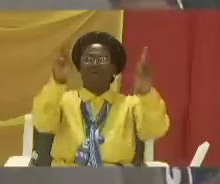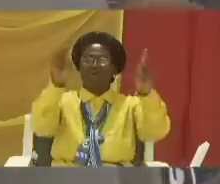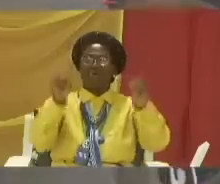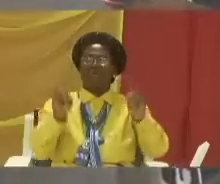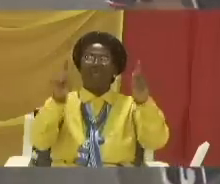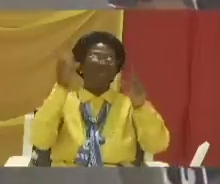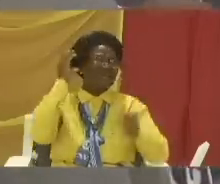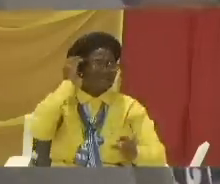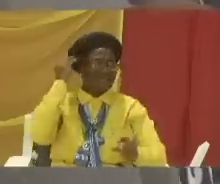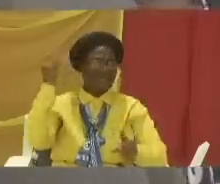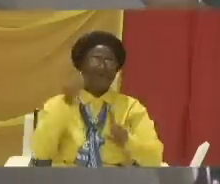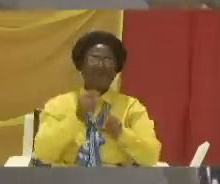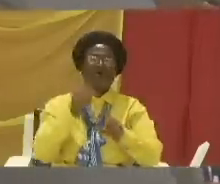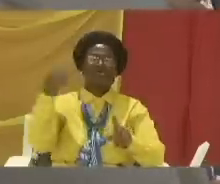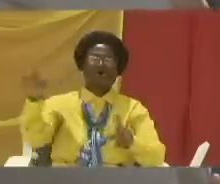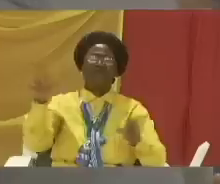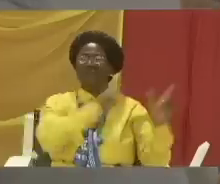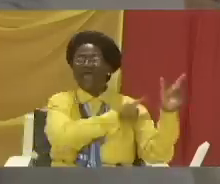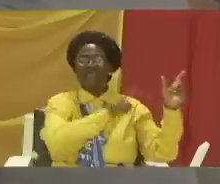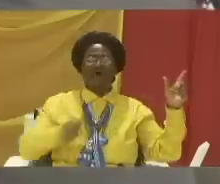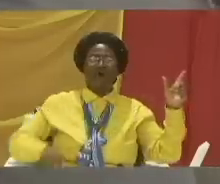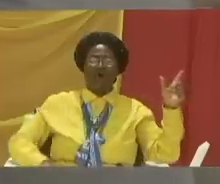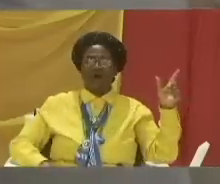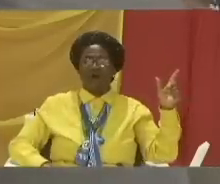Hear the word of the Lord.